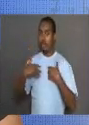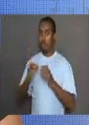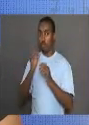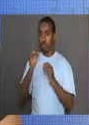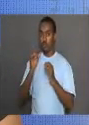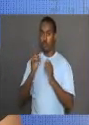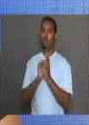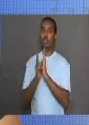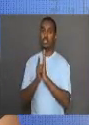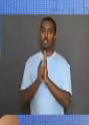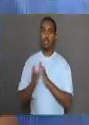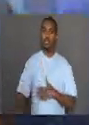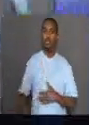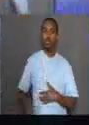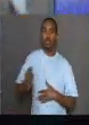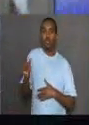as dogs.